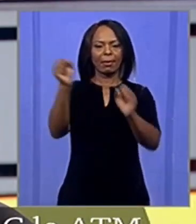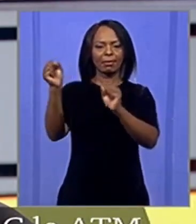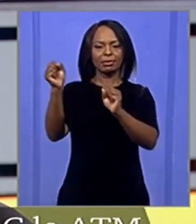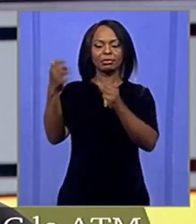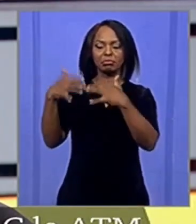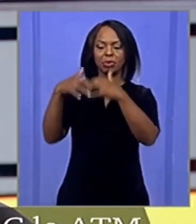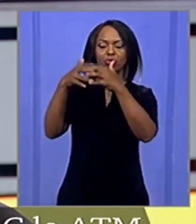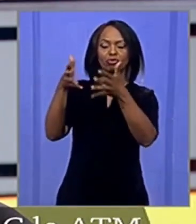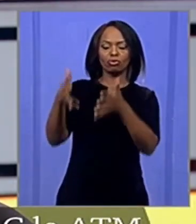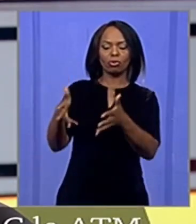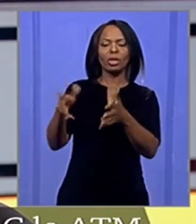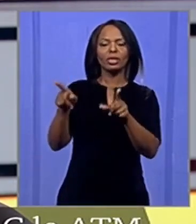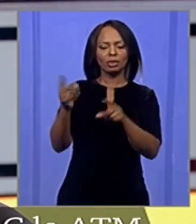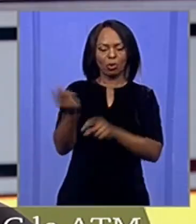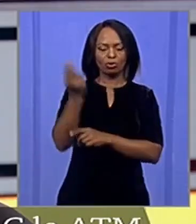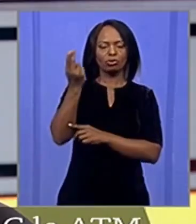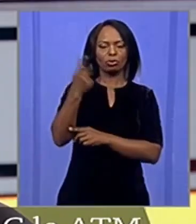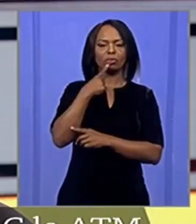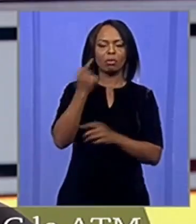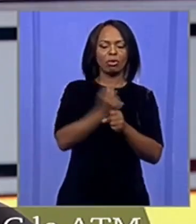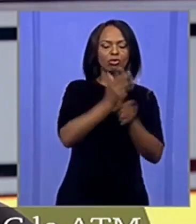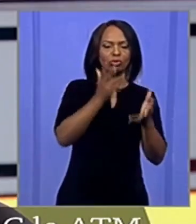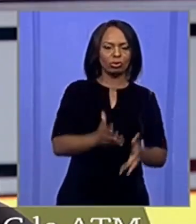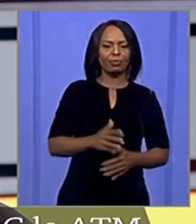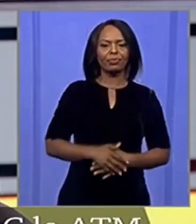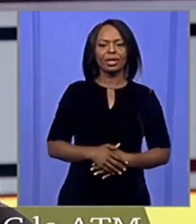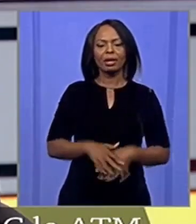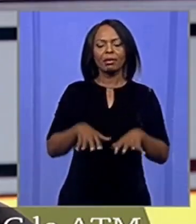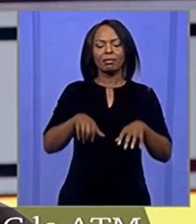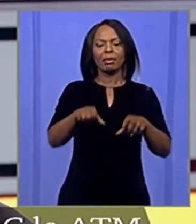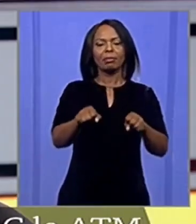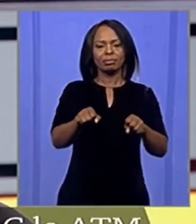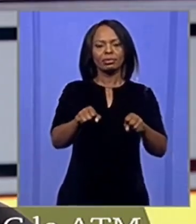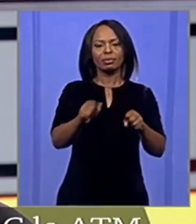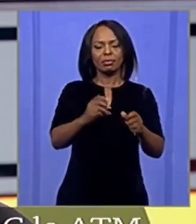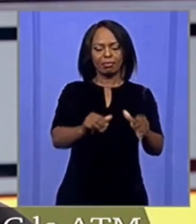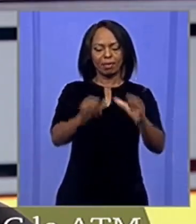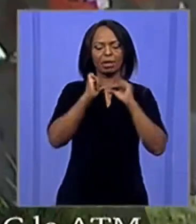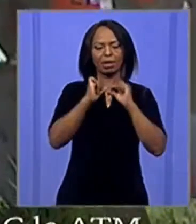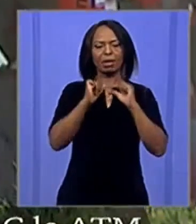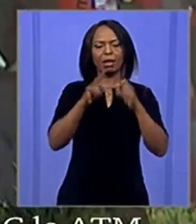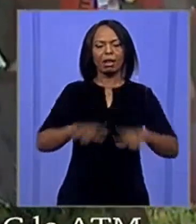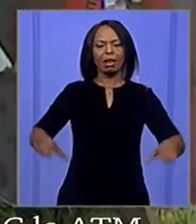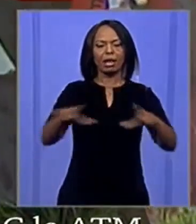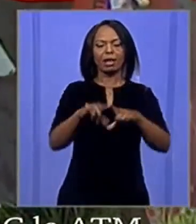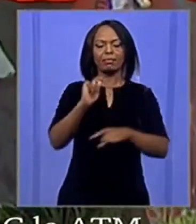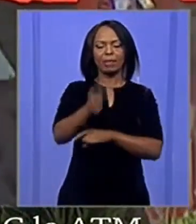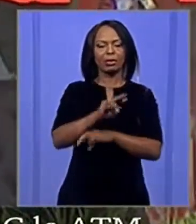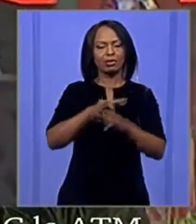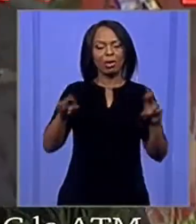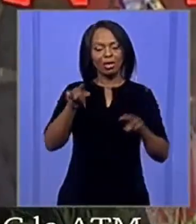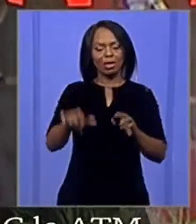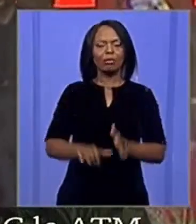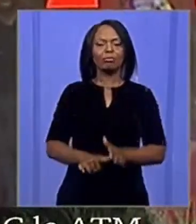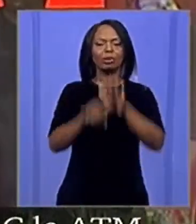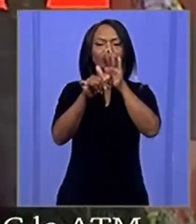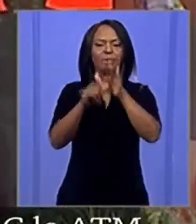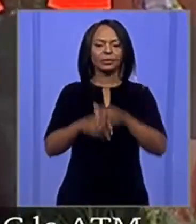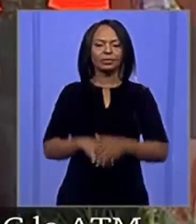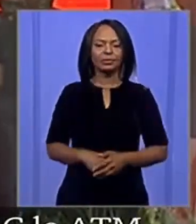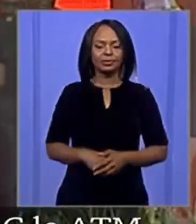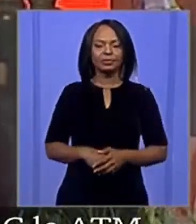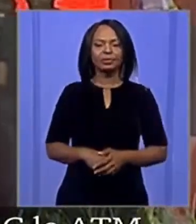also indicate that the expropriation of land without compensation is fundamental. Lekoko le gagamaditse mo